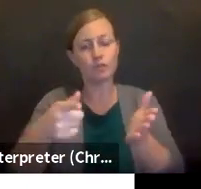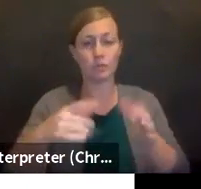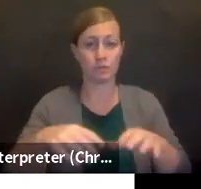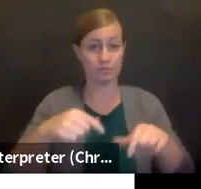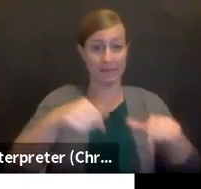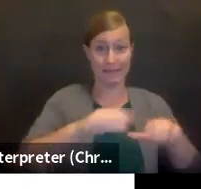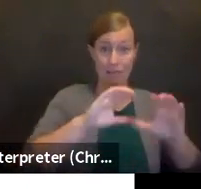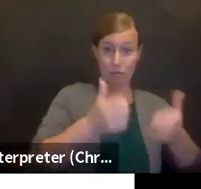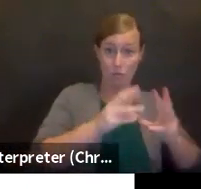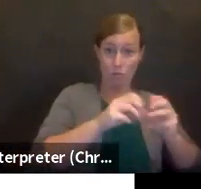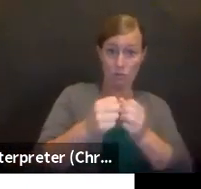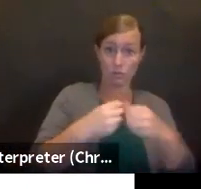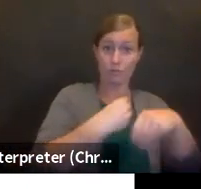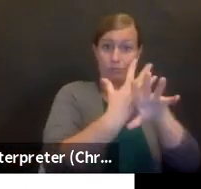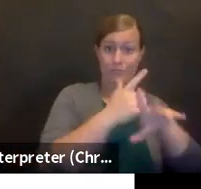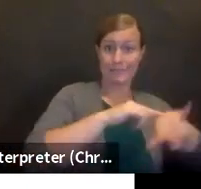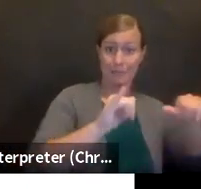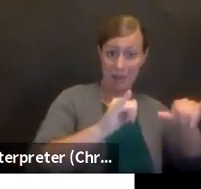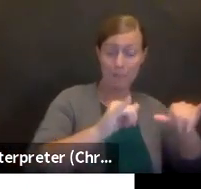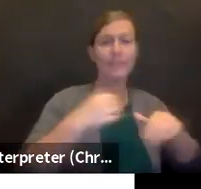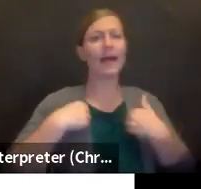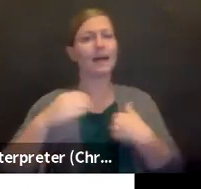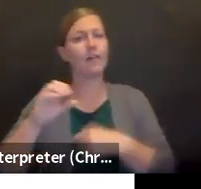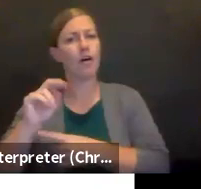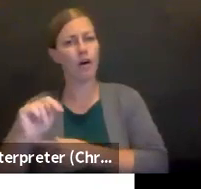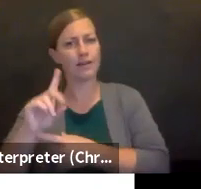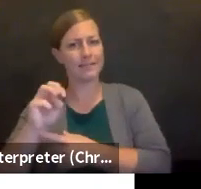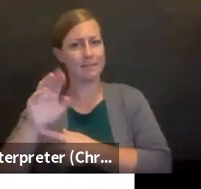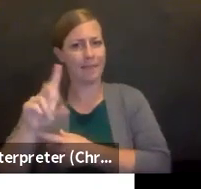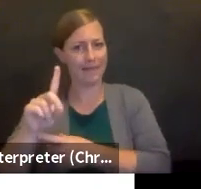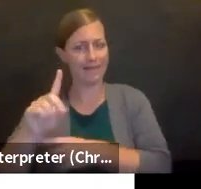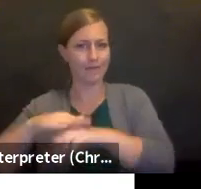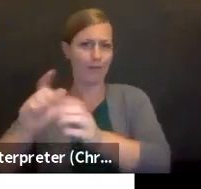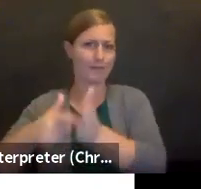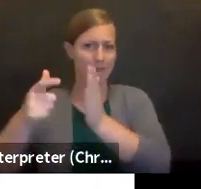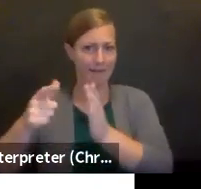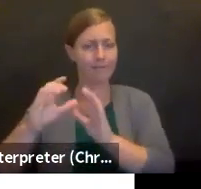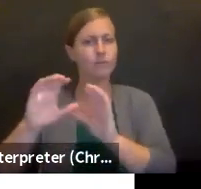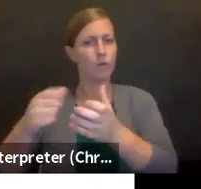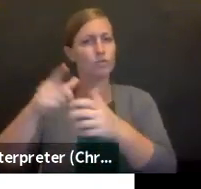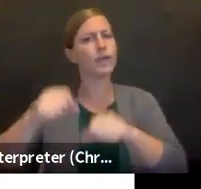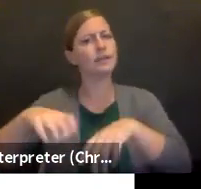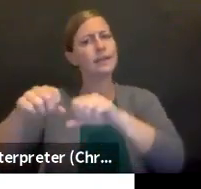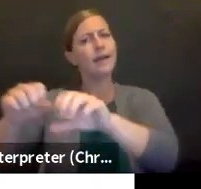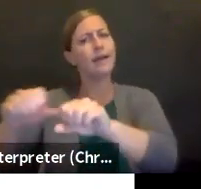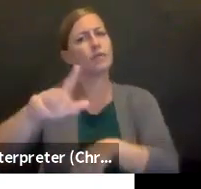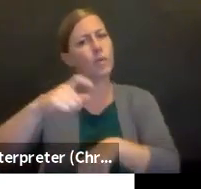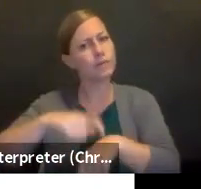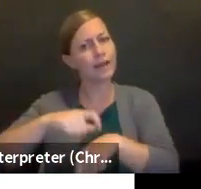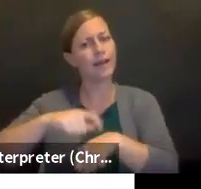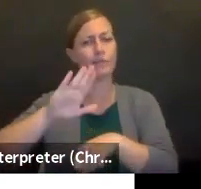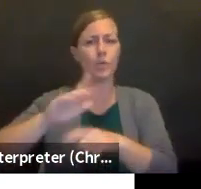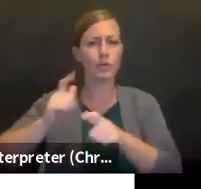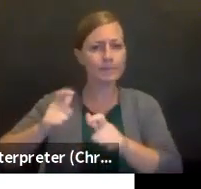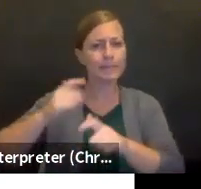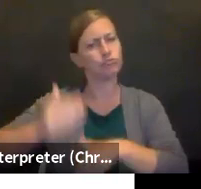courses. That way you can take things at your pace, as well as watch the videos that are pre-populated with very similar instruction, but